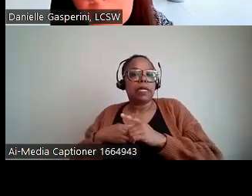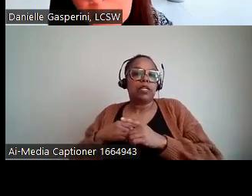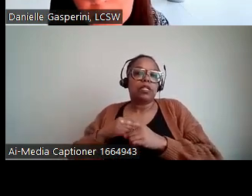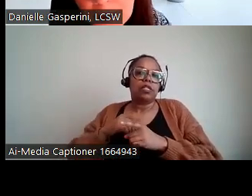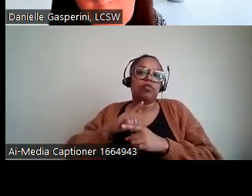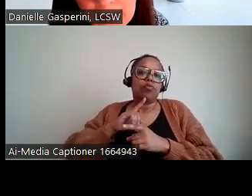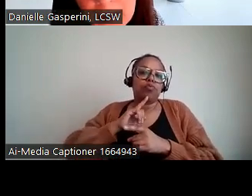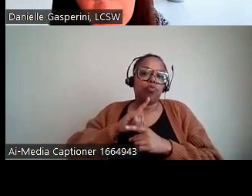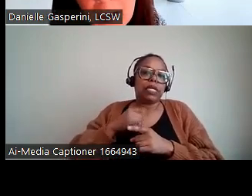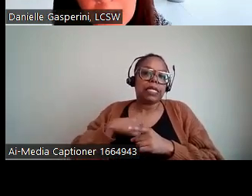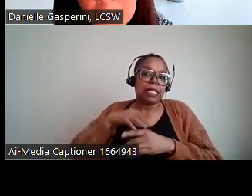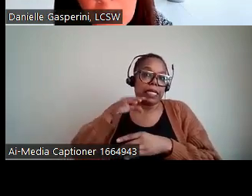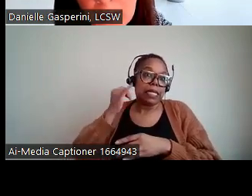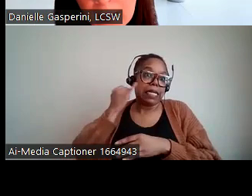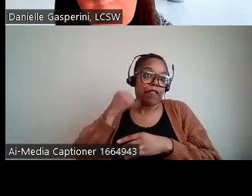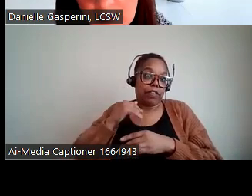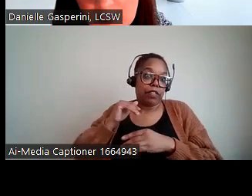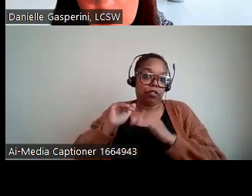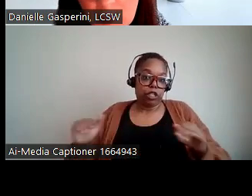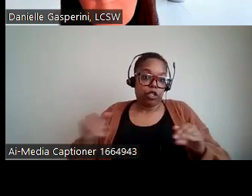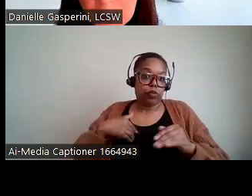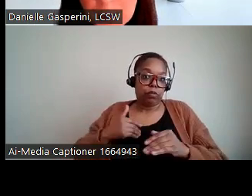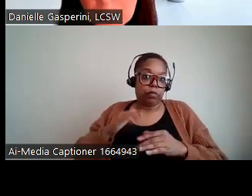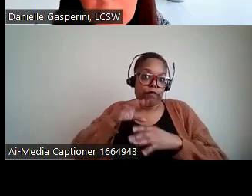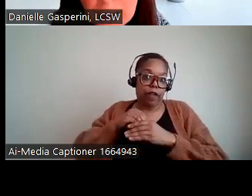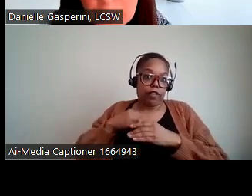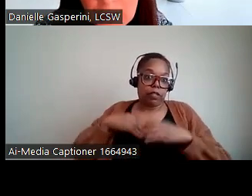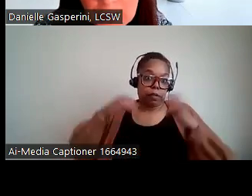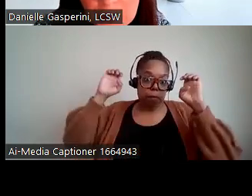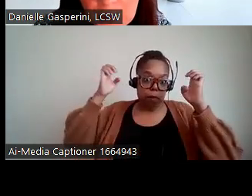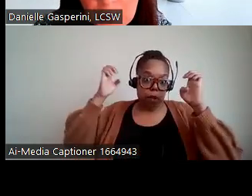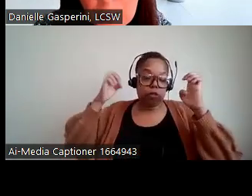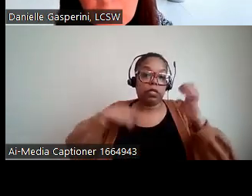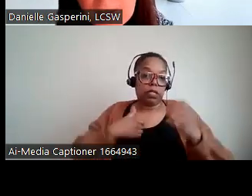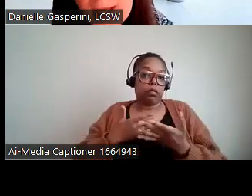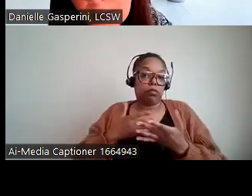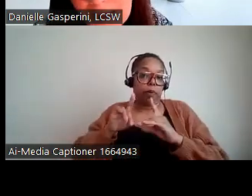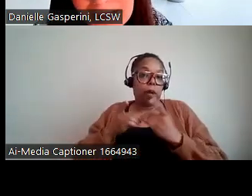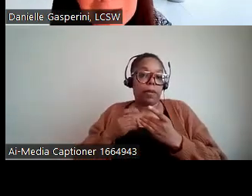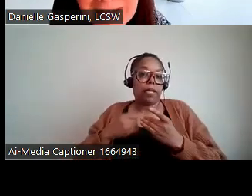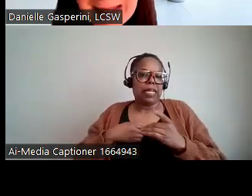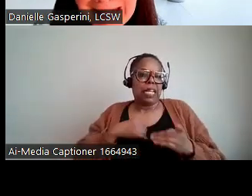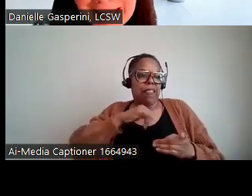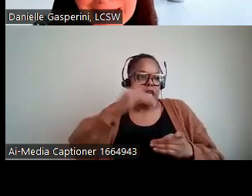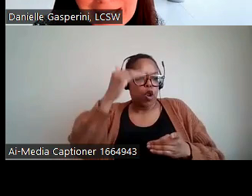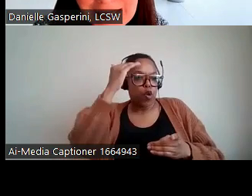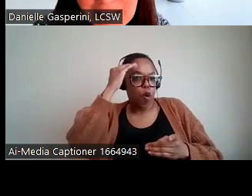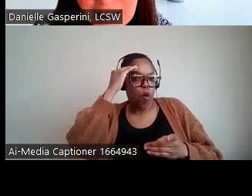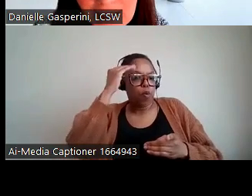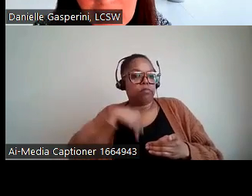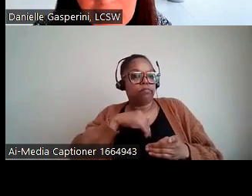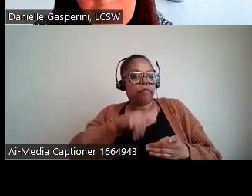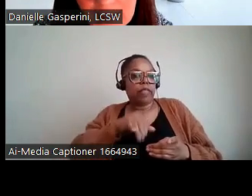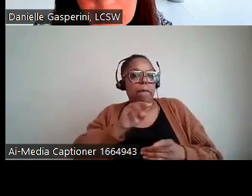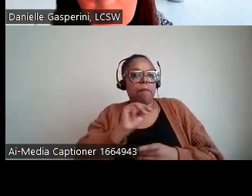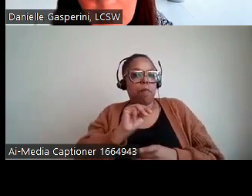up in the emergency department, knowing that there's this mobile response program they can refer them to, so they get what they need, but not that